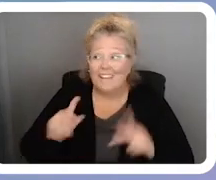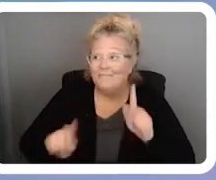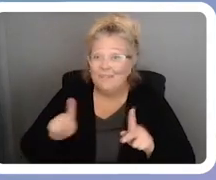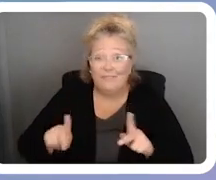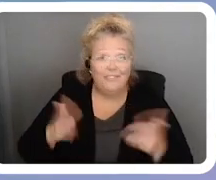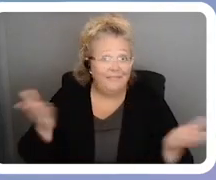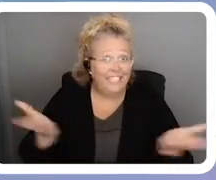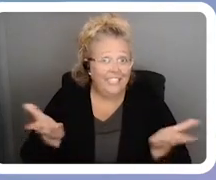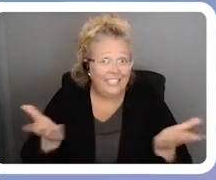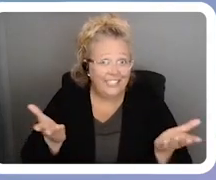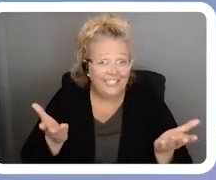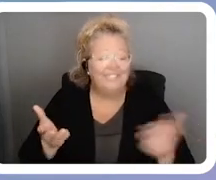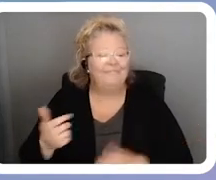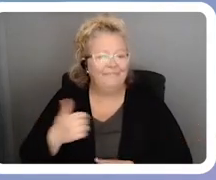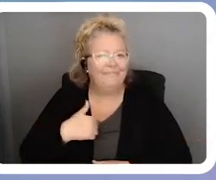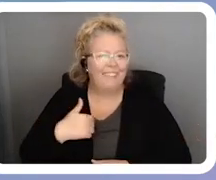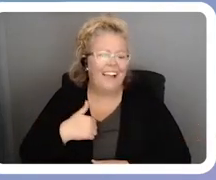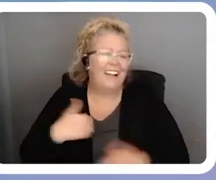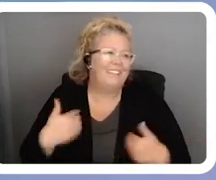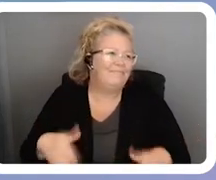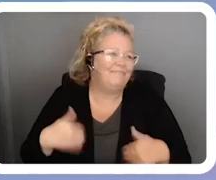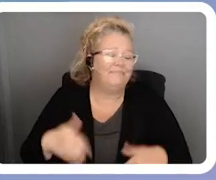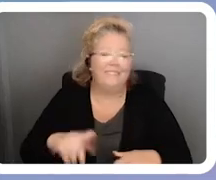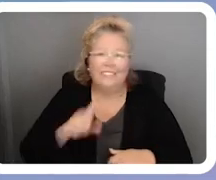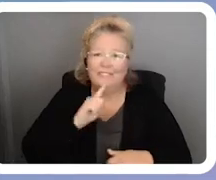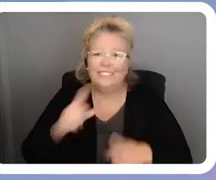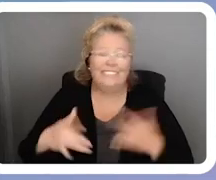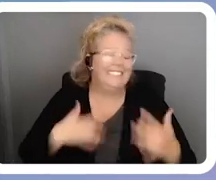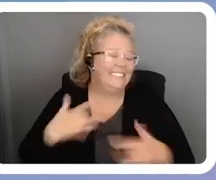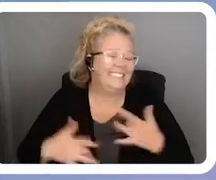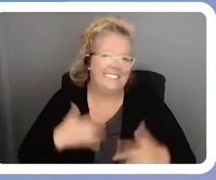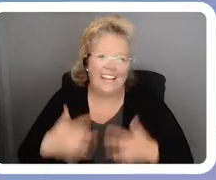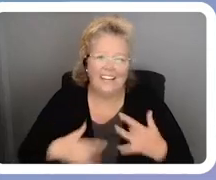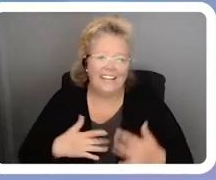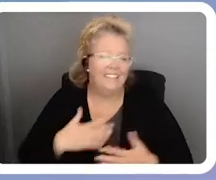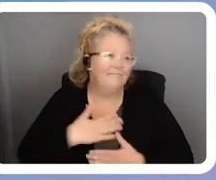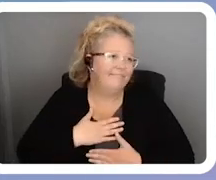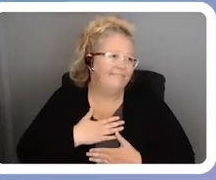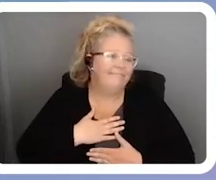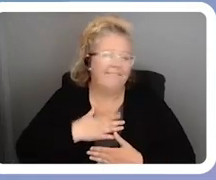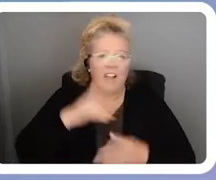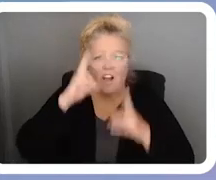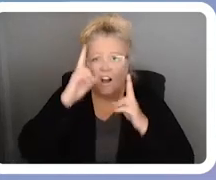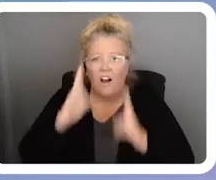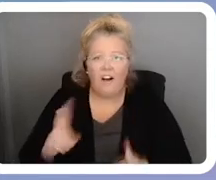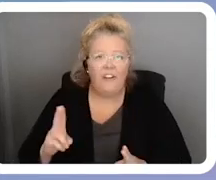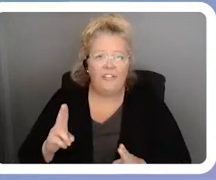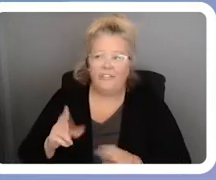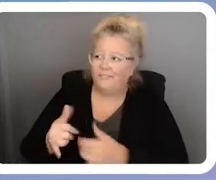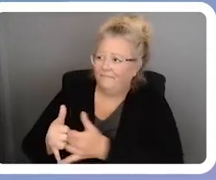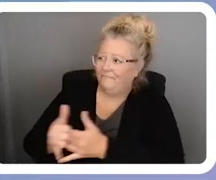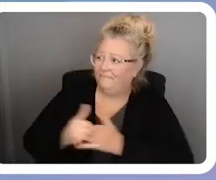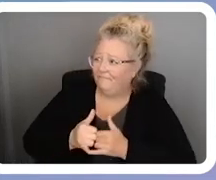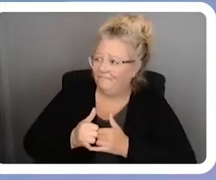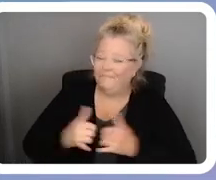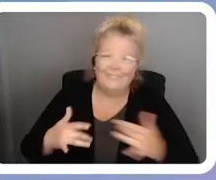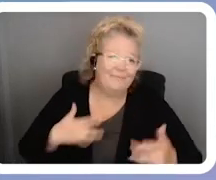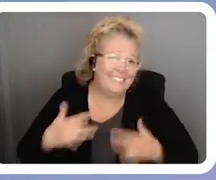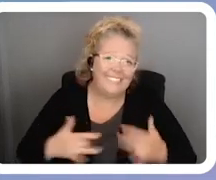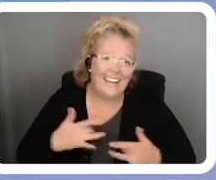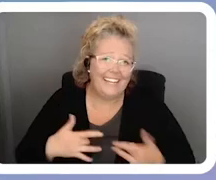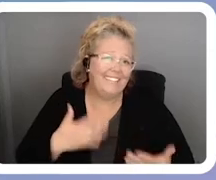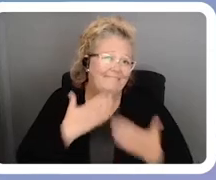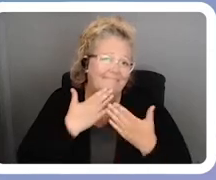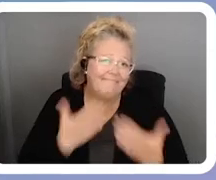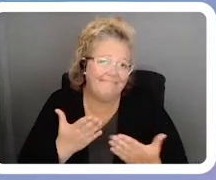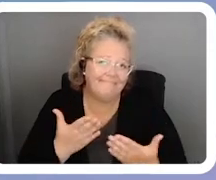and for the team here and for I am so I'm very excited for this honor and I am so I'm